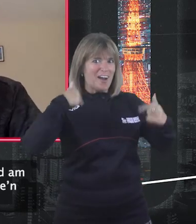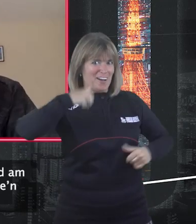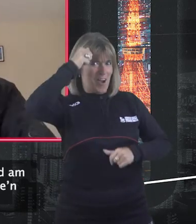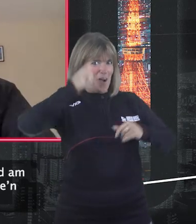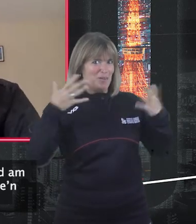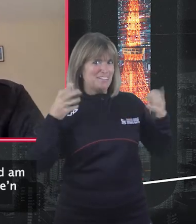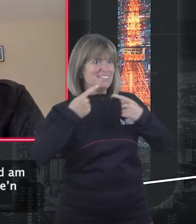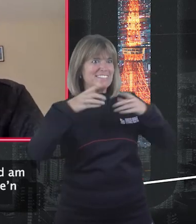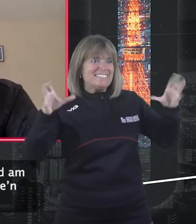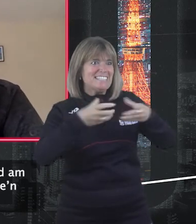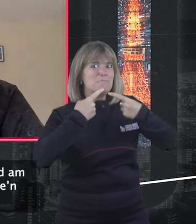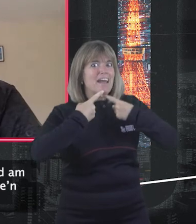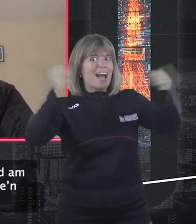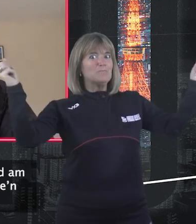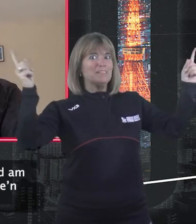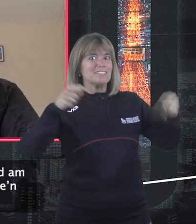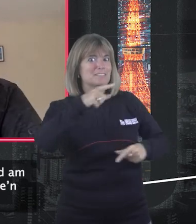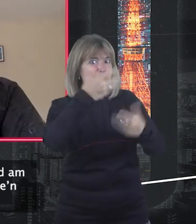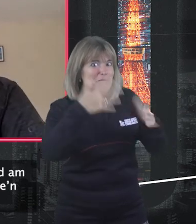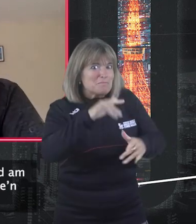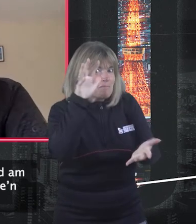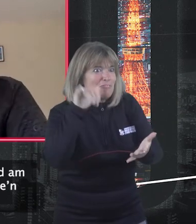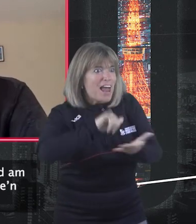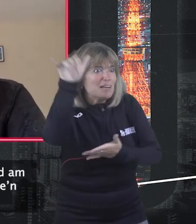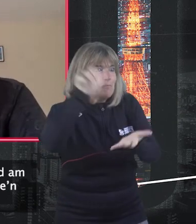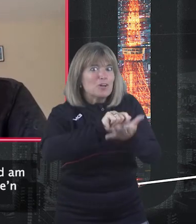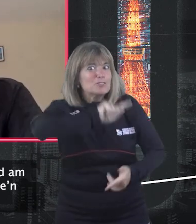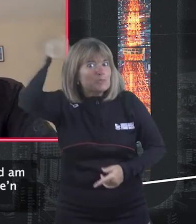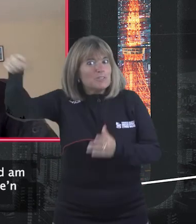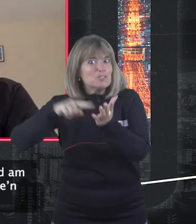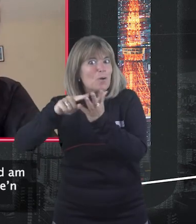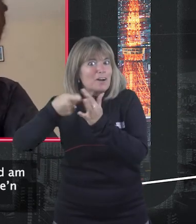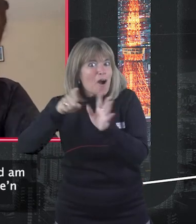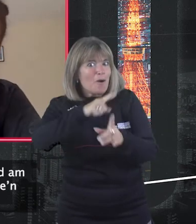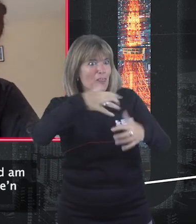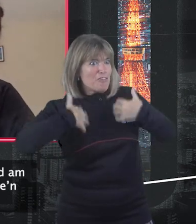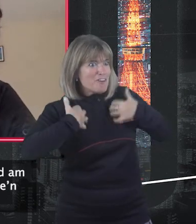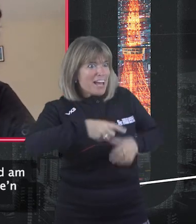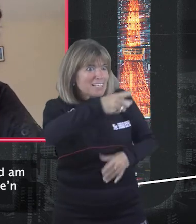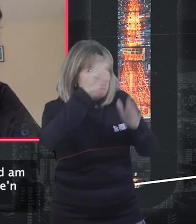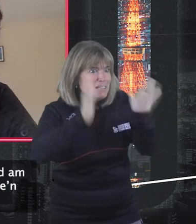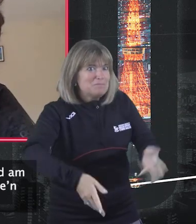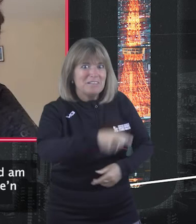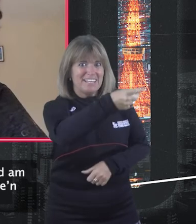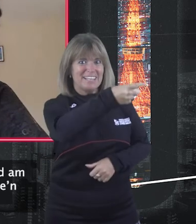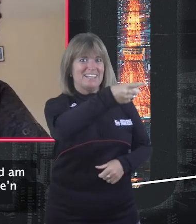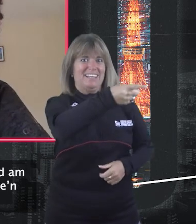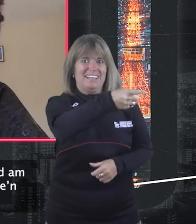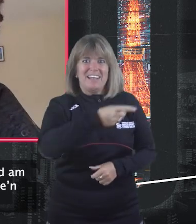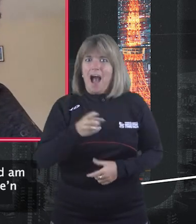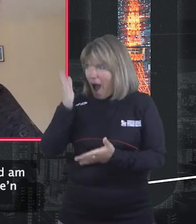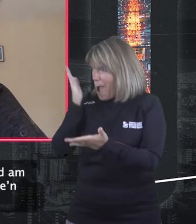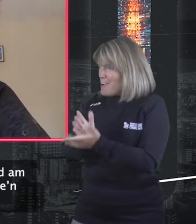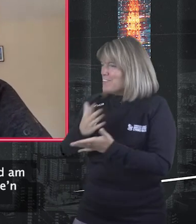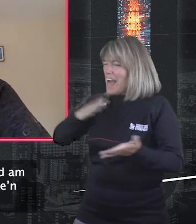Congratulations. It's all out now. We all know. Big team announcement. You have booked your flight to Tokyo.